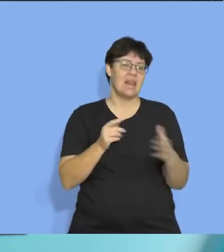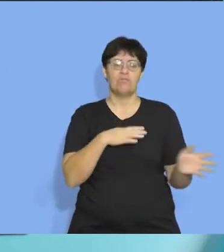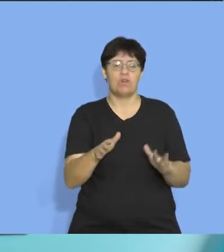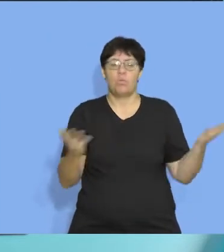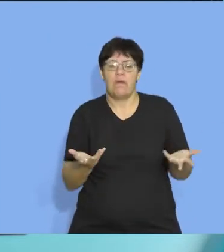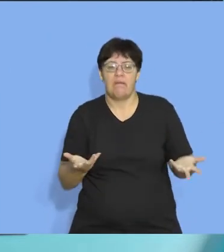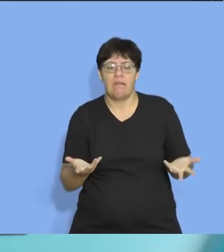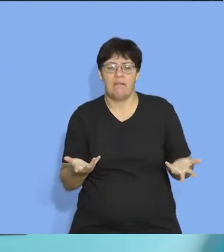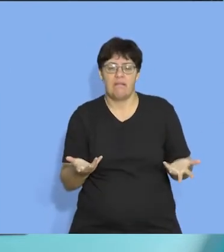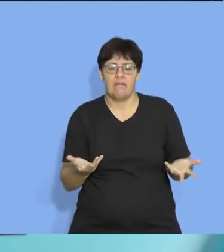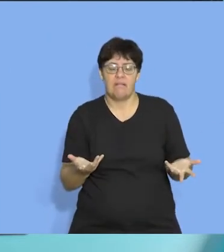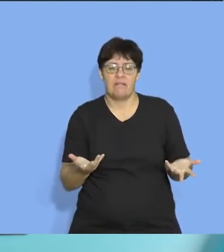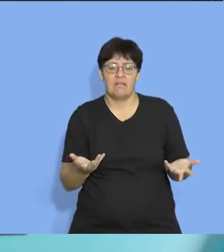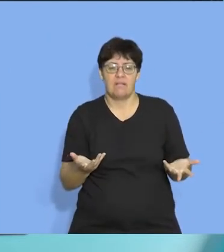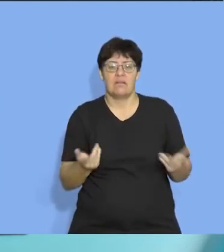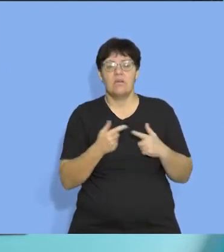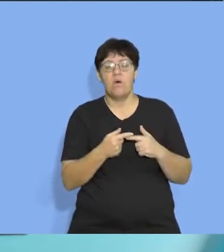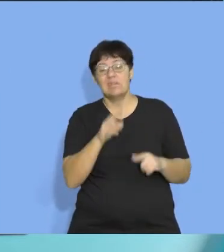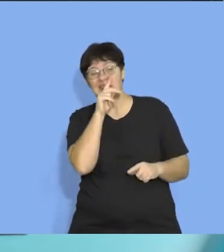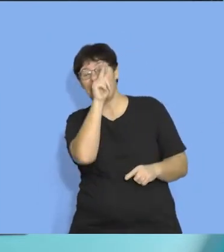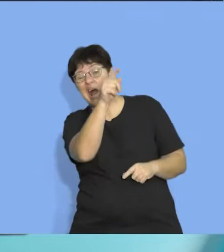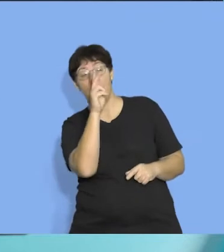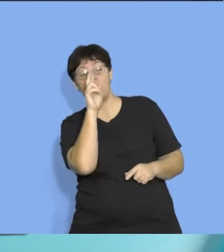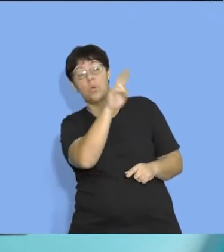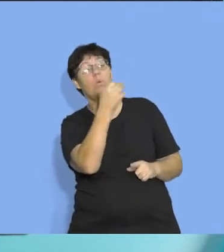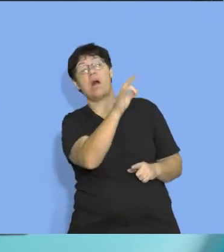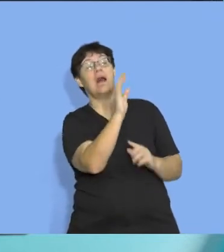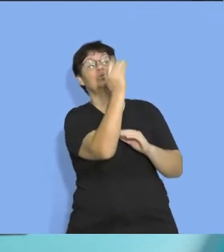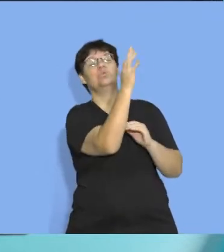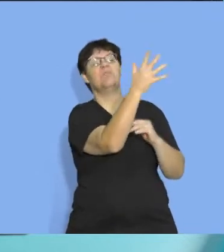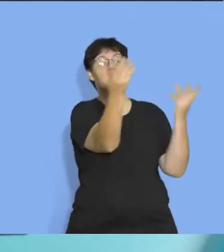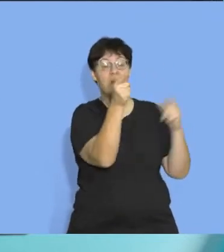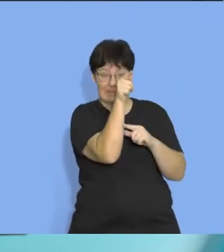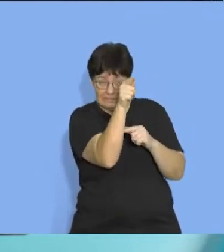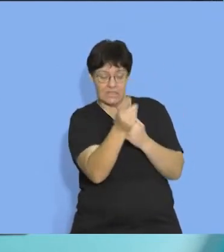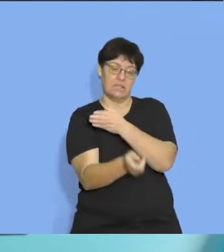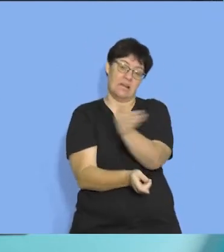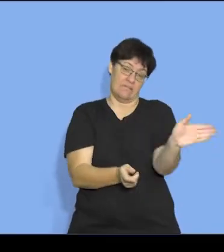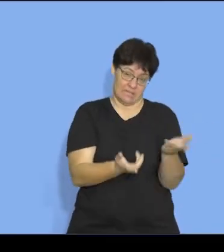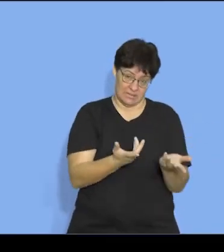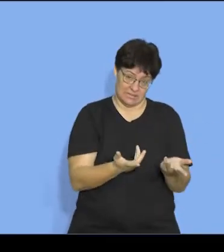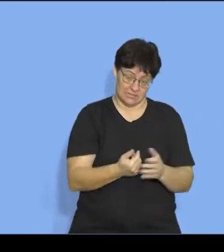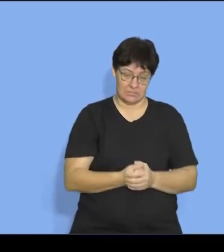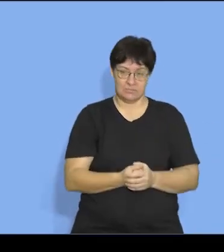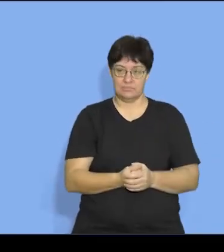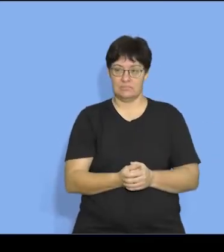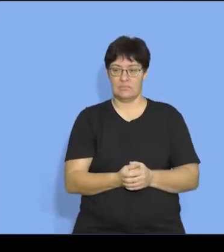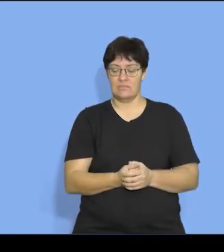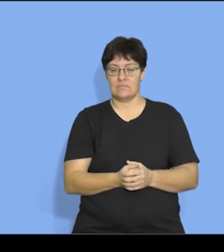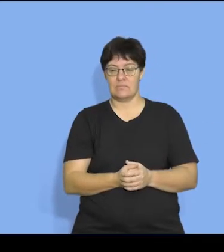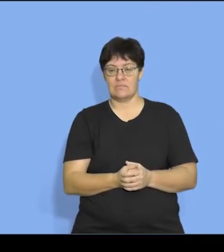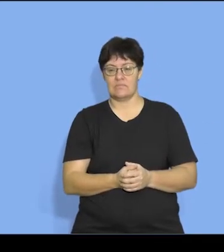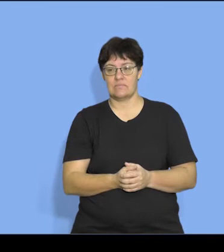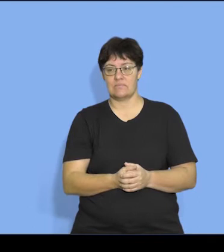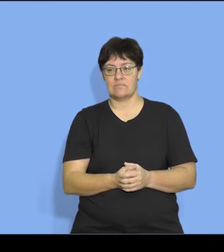And you've got to tell them relative to what. What are we looking for, okay? Ooh, there we